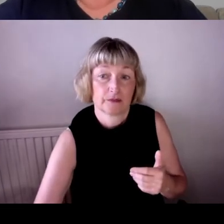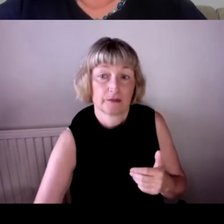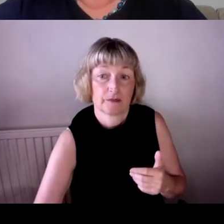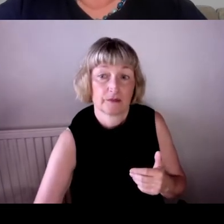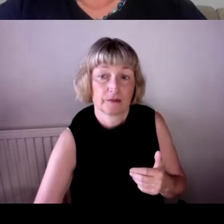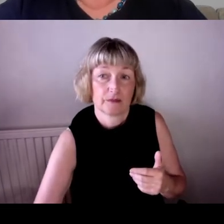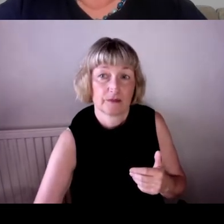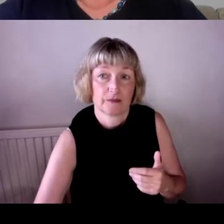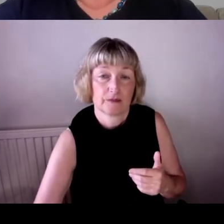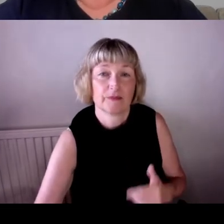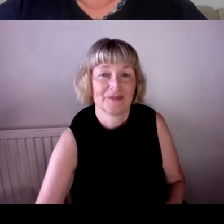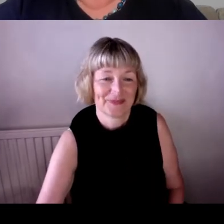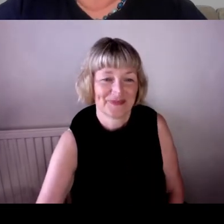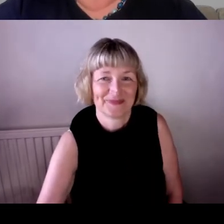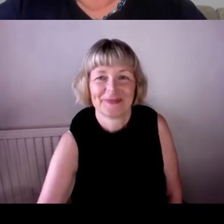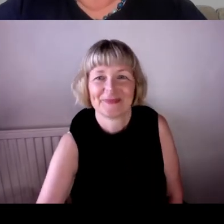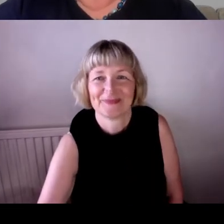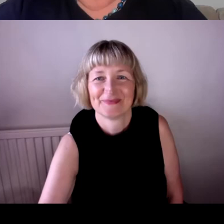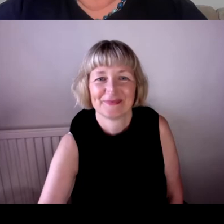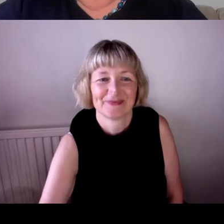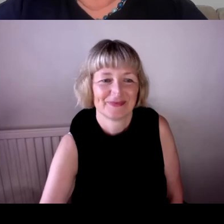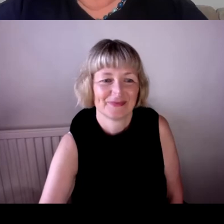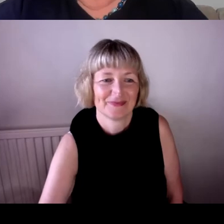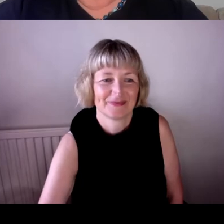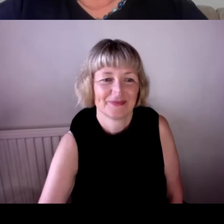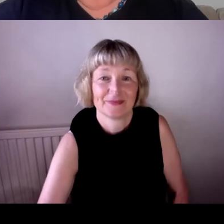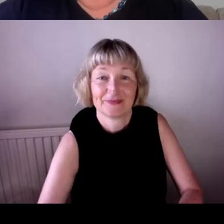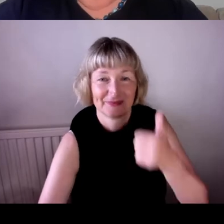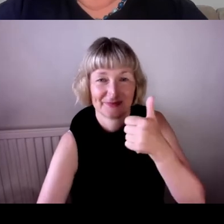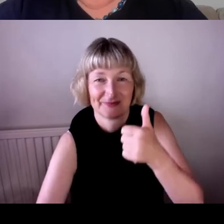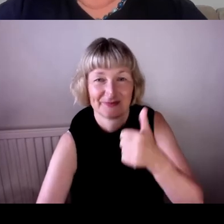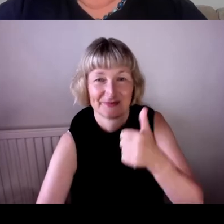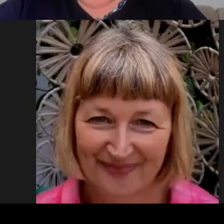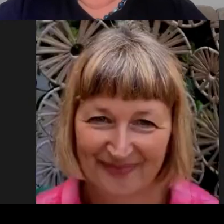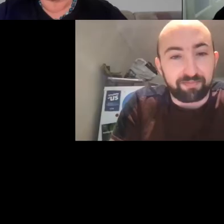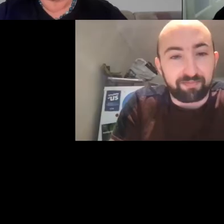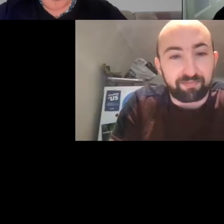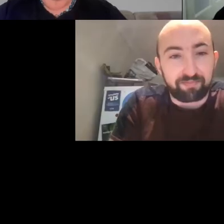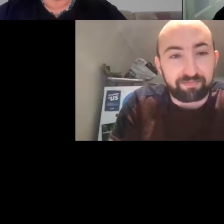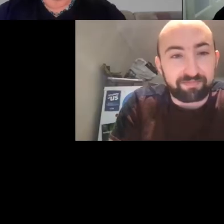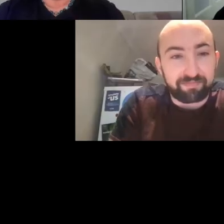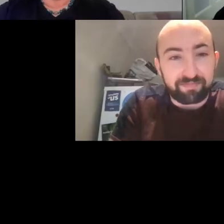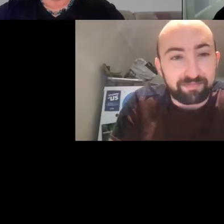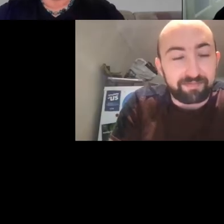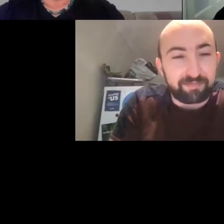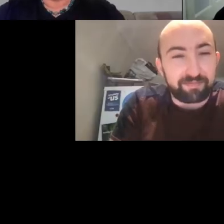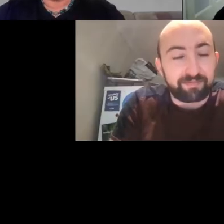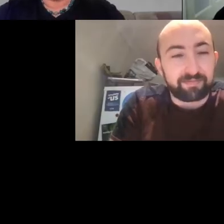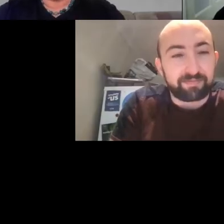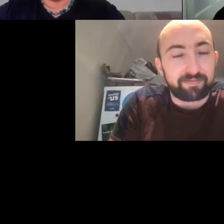deceived. Sorry, could we just swap interpreters? And Paul, could you just start that sentence again? Yeah, please? We'll do.